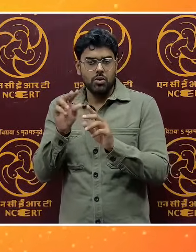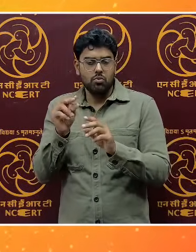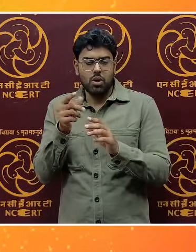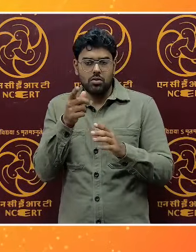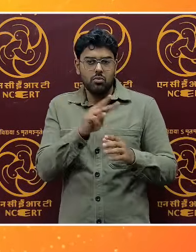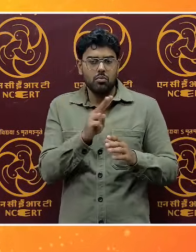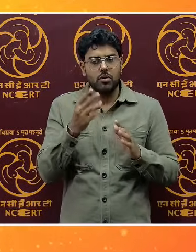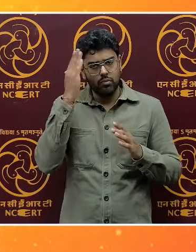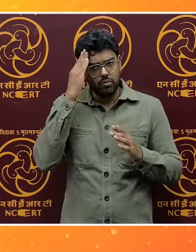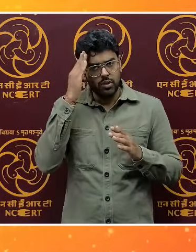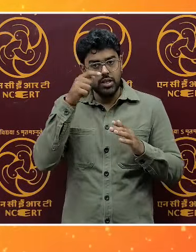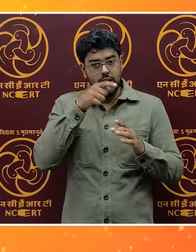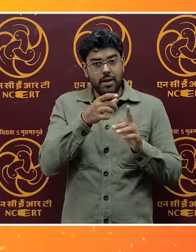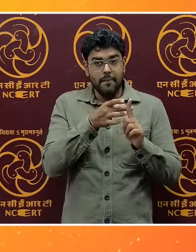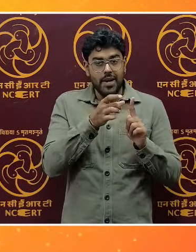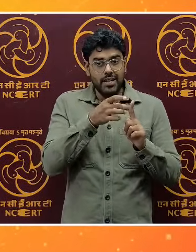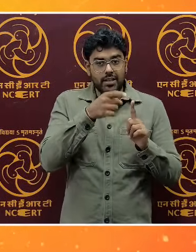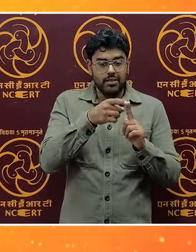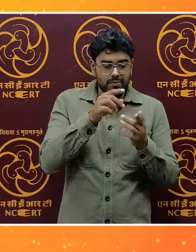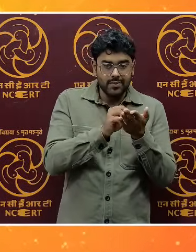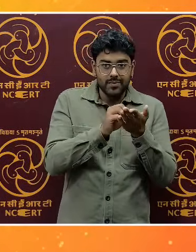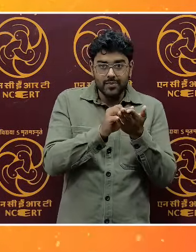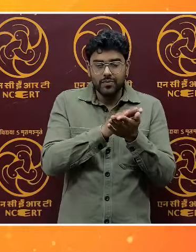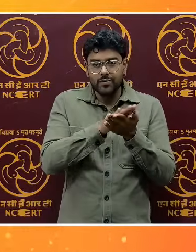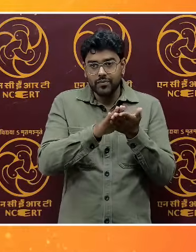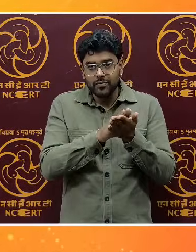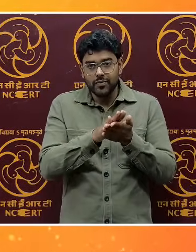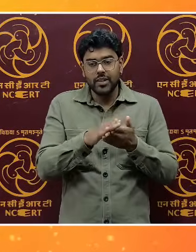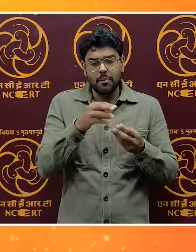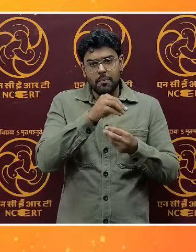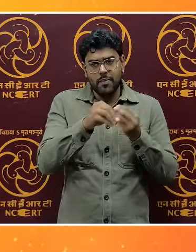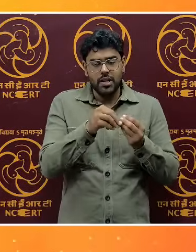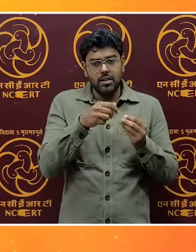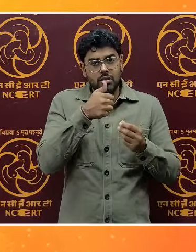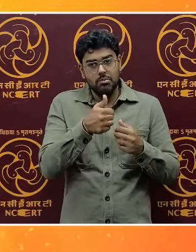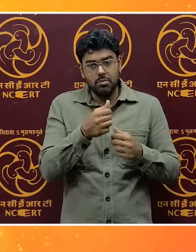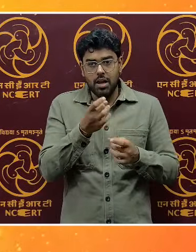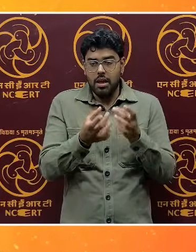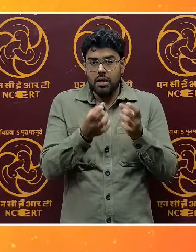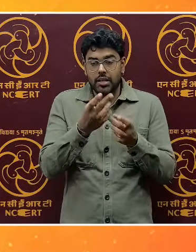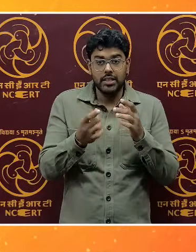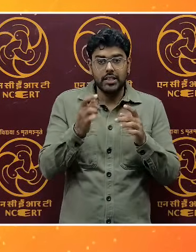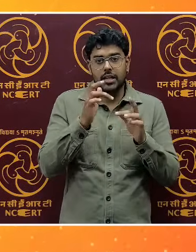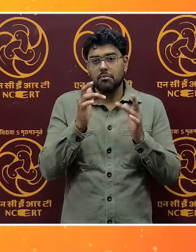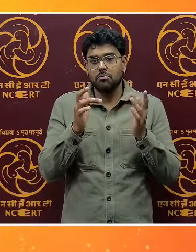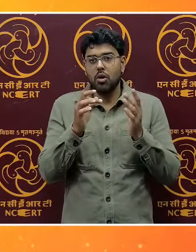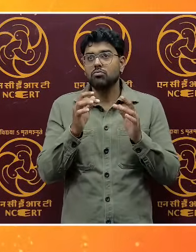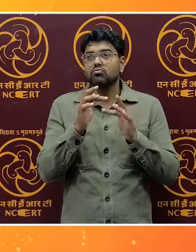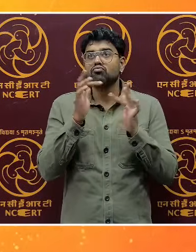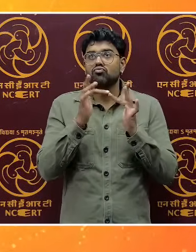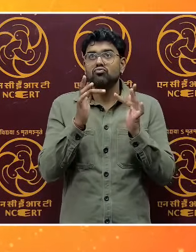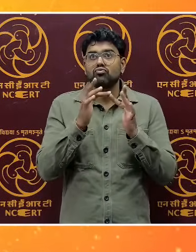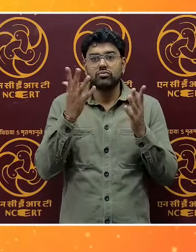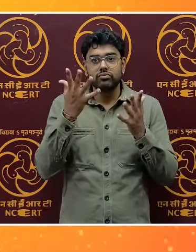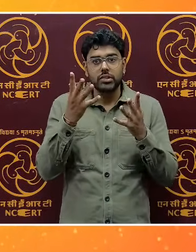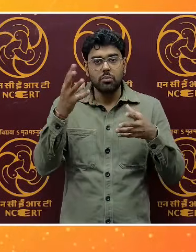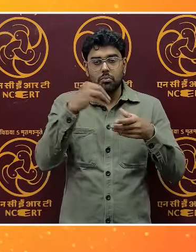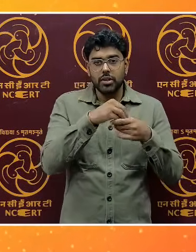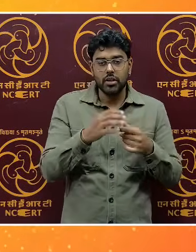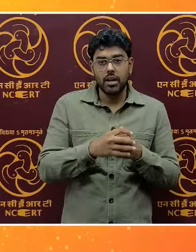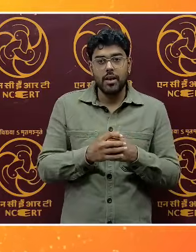are what? They are ductile, they are malleable in nature. They are good conductors of heat and electricity. Non-metals, they